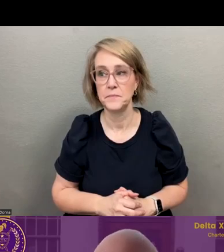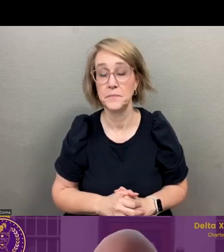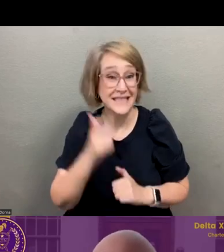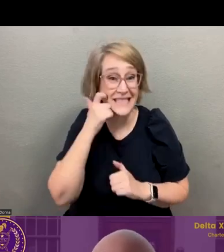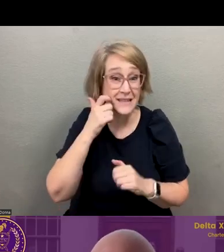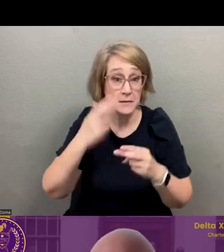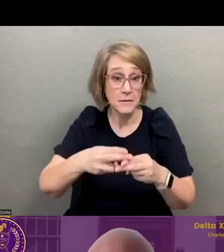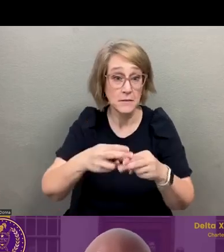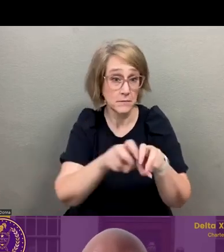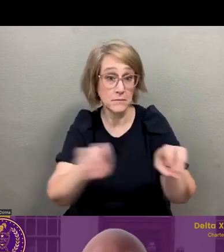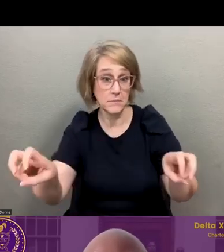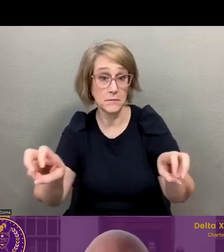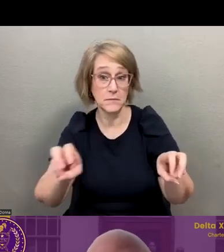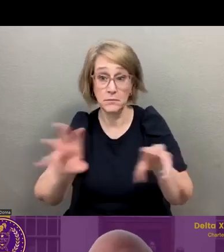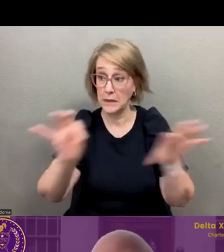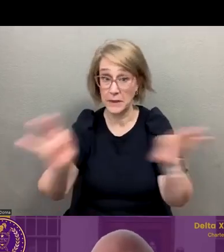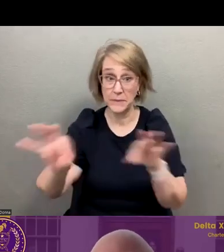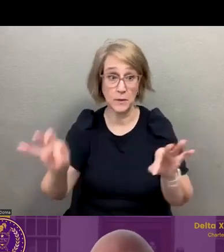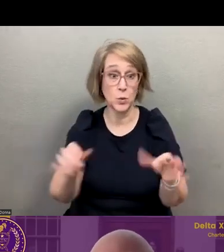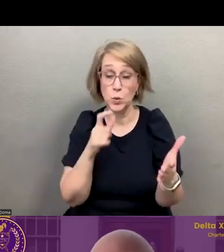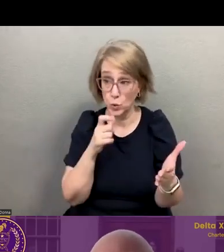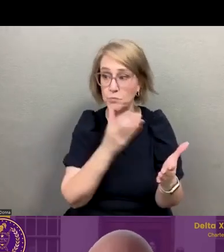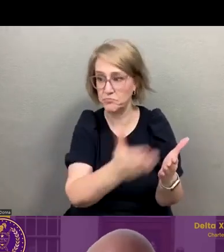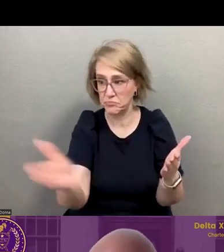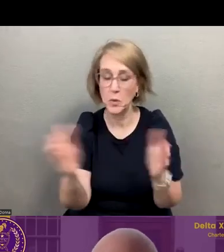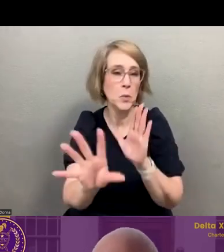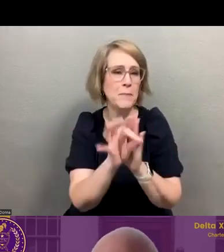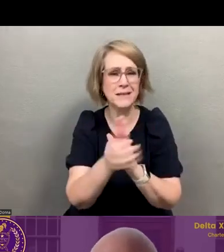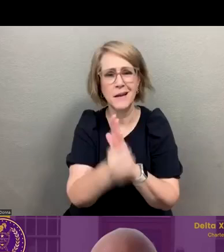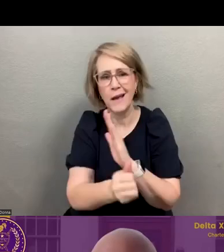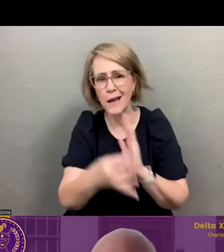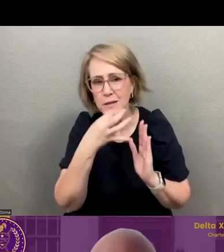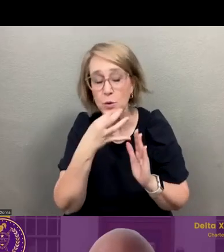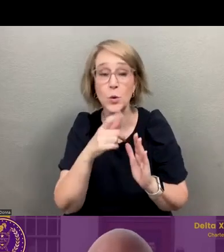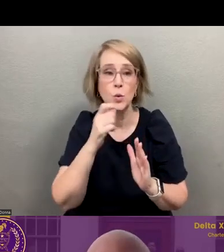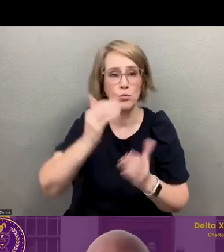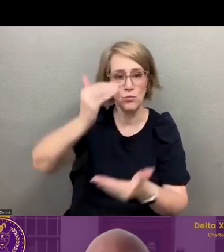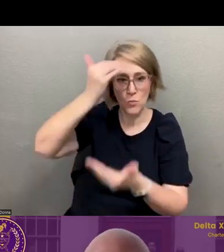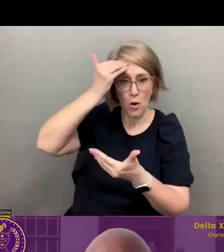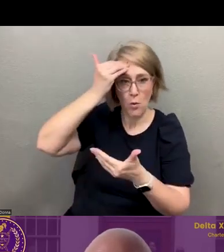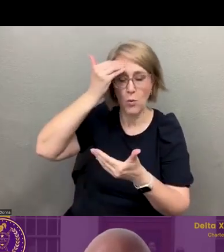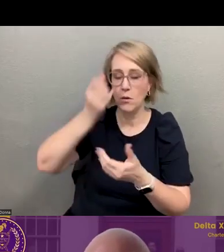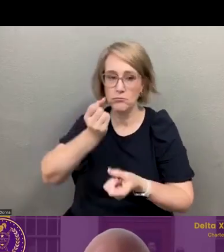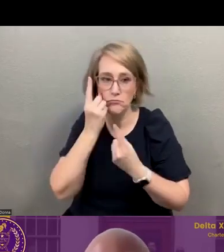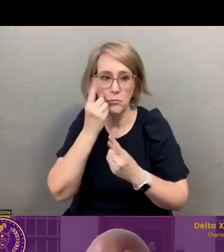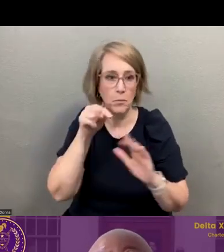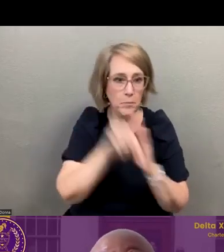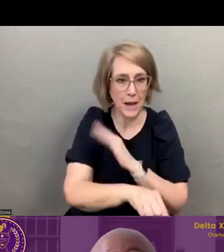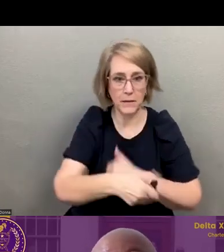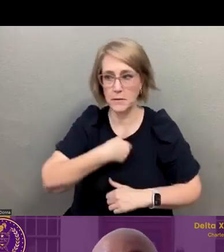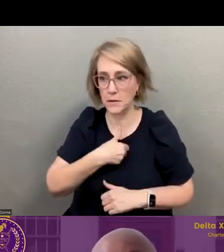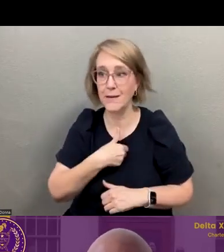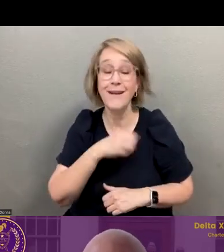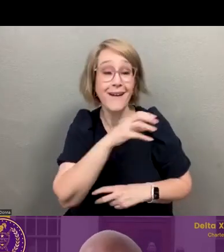So when looking at the advisory committee, it was composed of experts who worked in the scope of suicide prevention and Black and African American